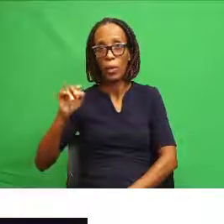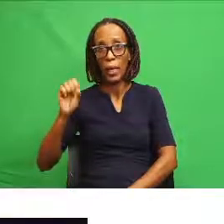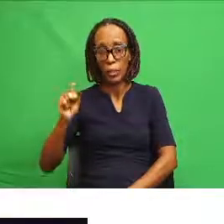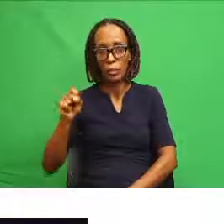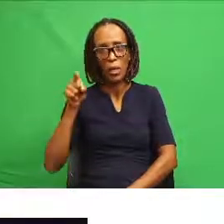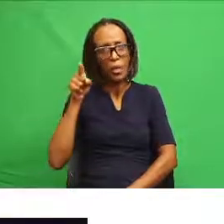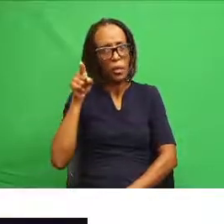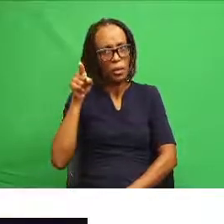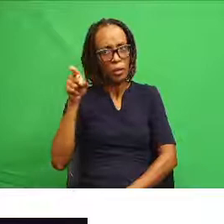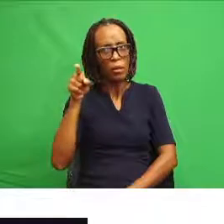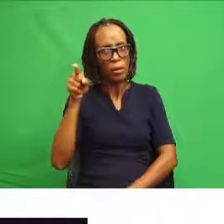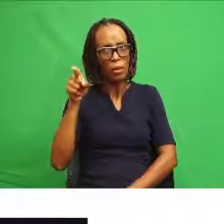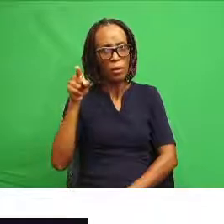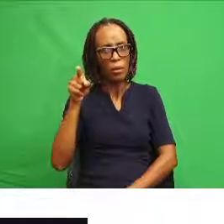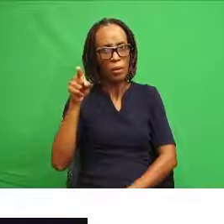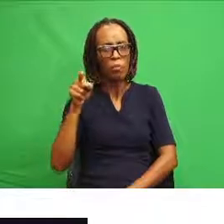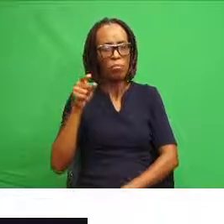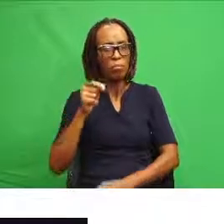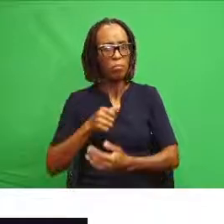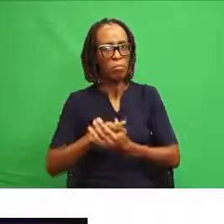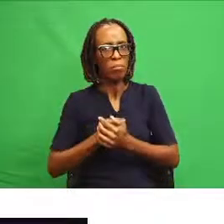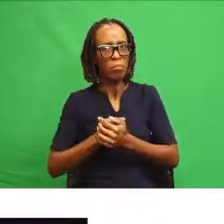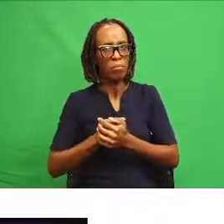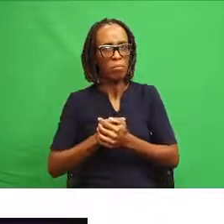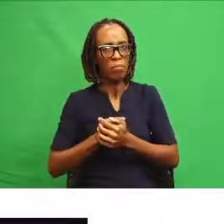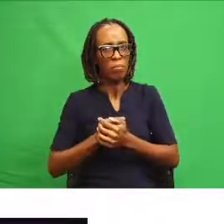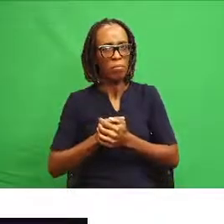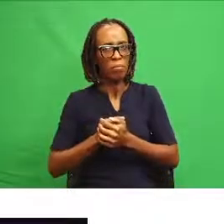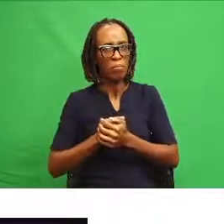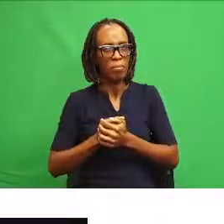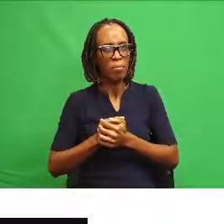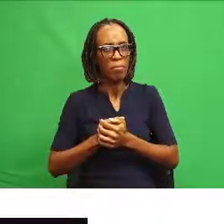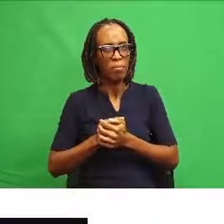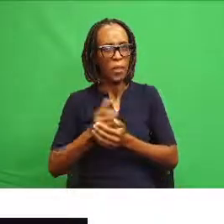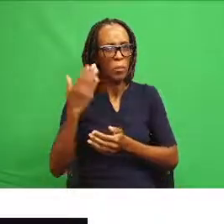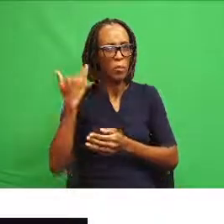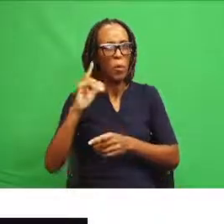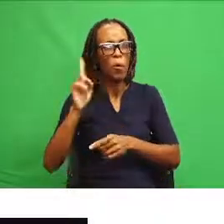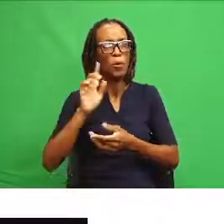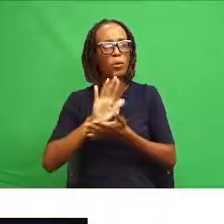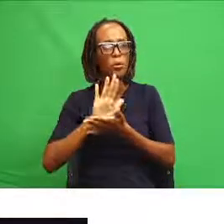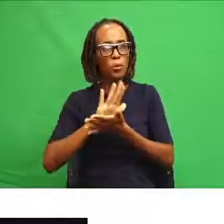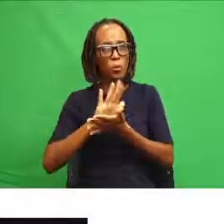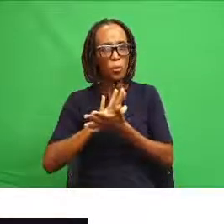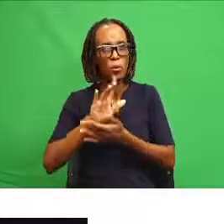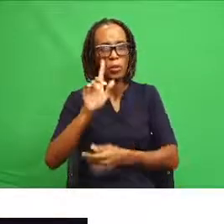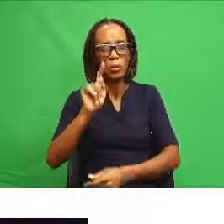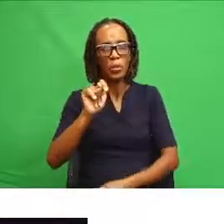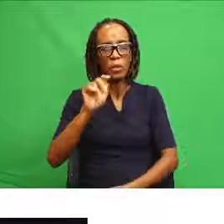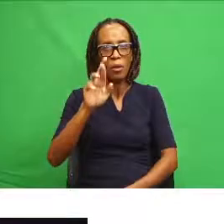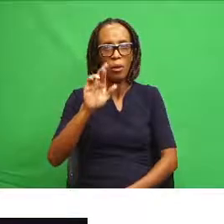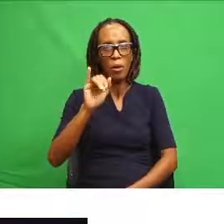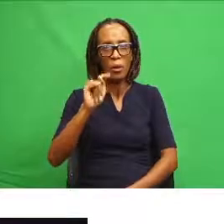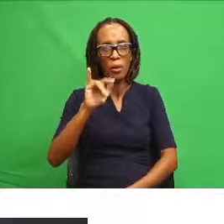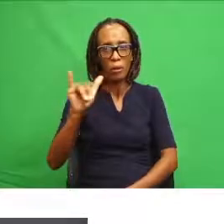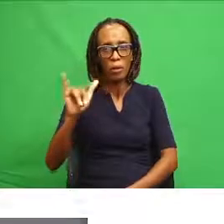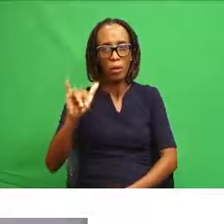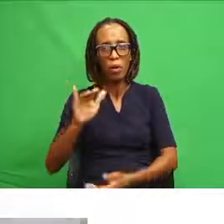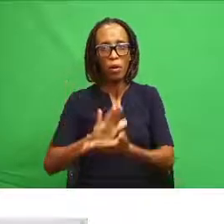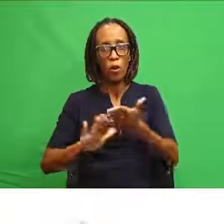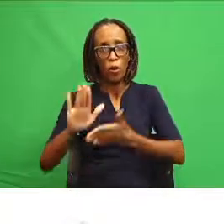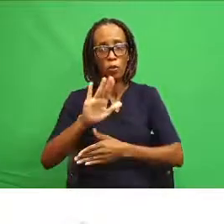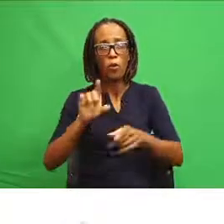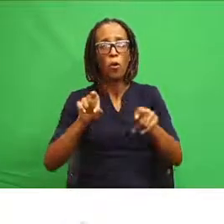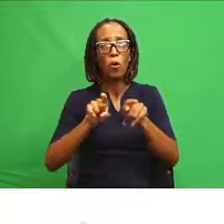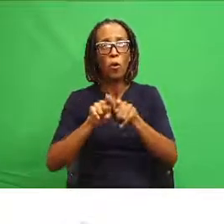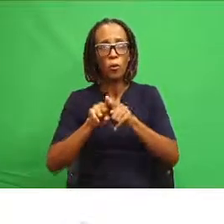Fame member of 2 venerable institutions, his alma mater, Trinity College, and also the Trinidad and Tobago